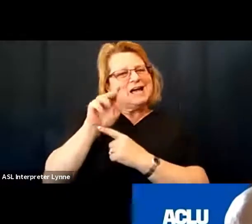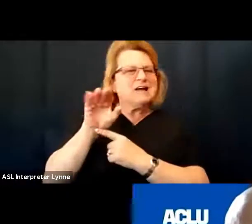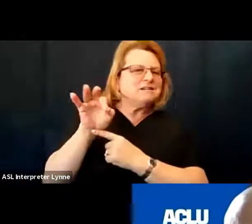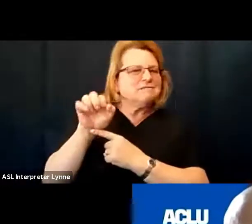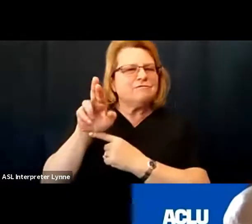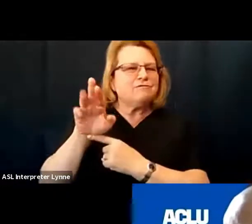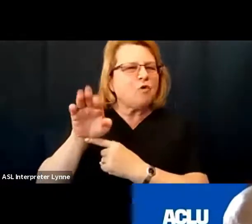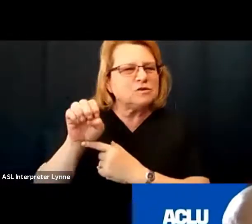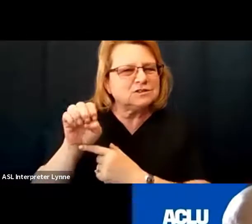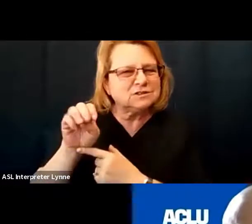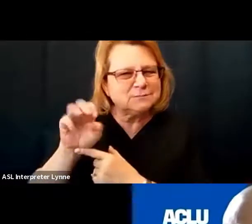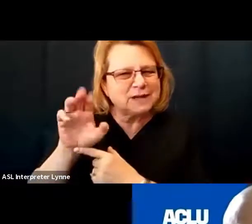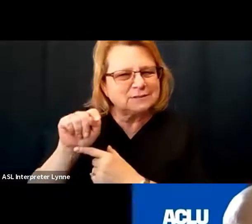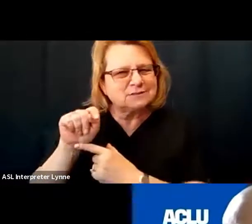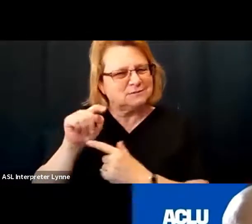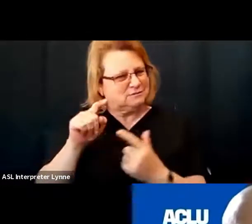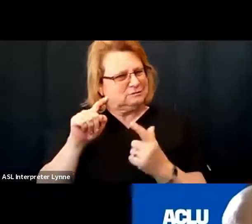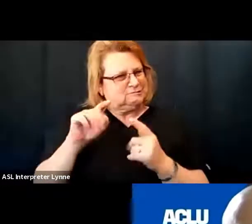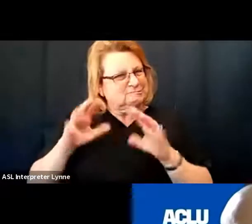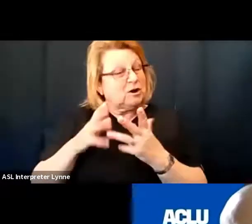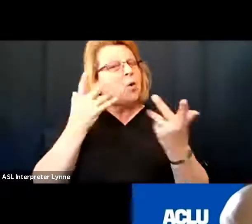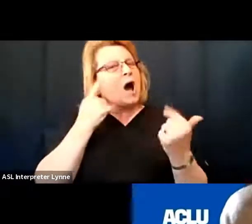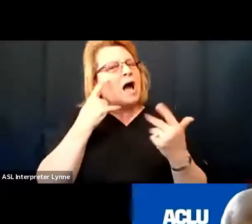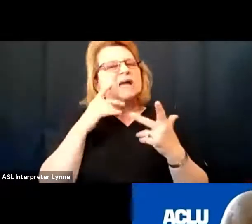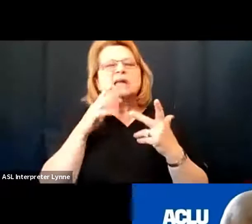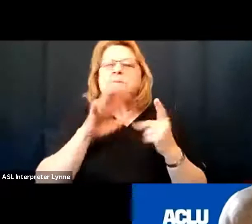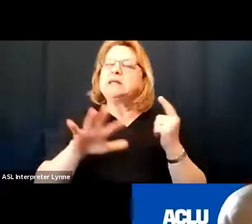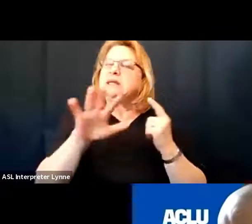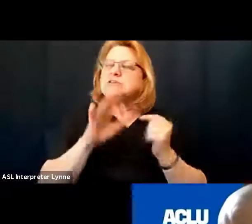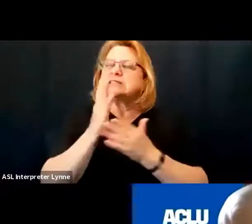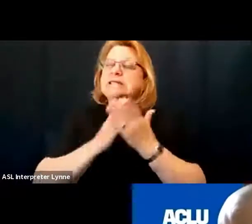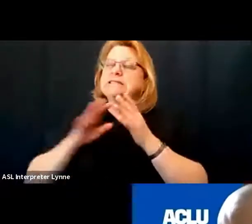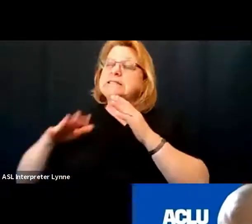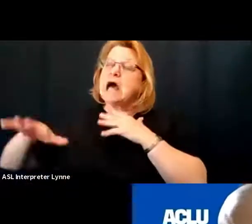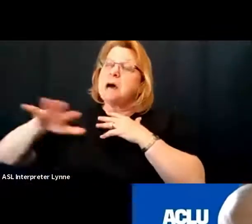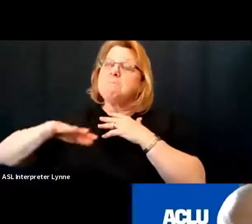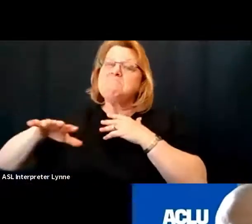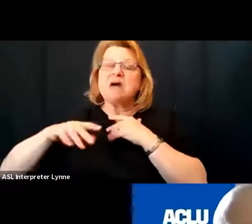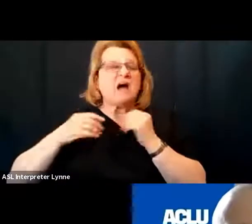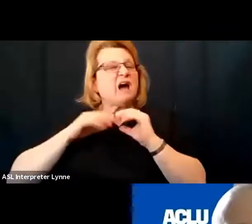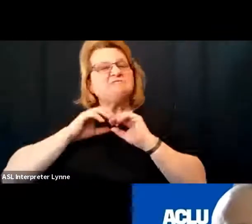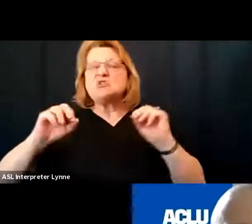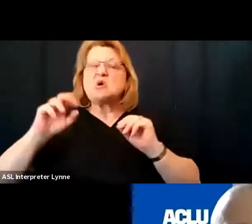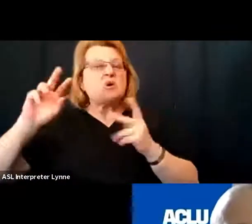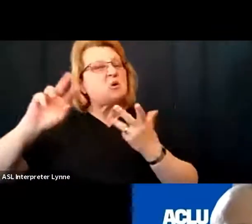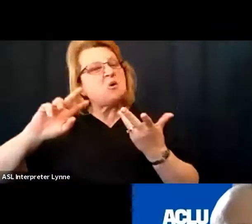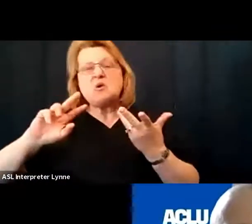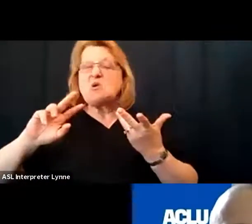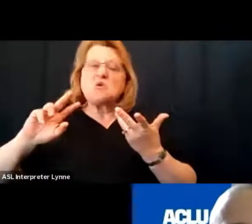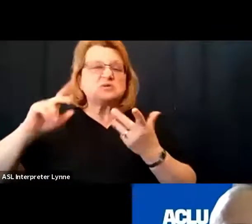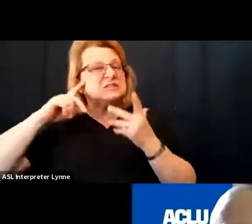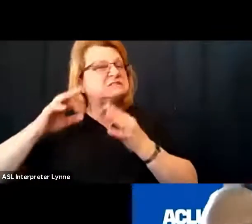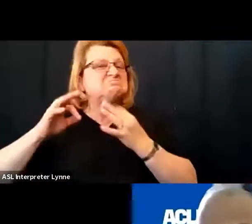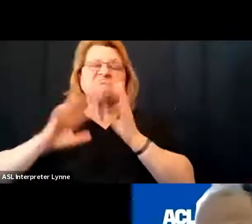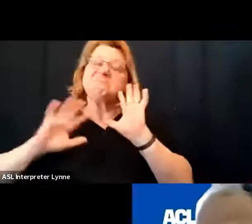it appears that some of the agents don't intend to change. And actually they see it as good for